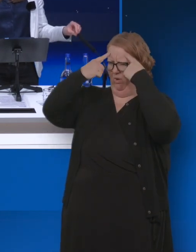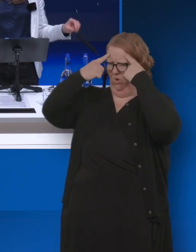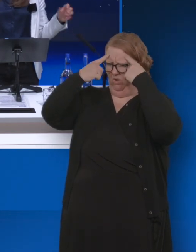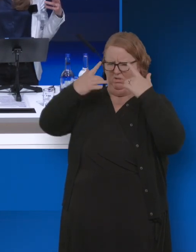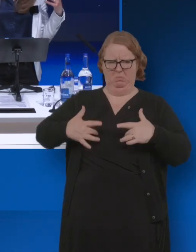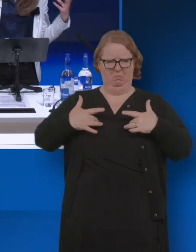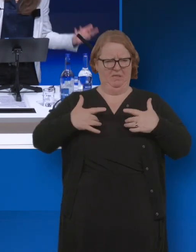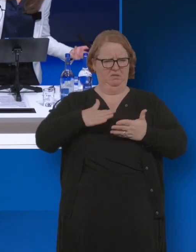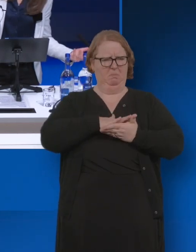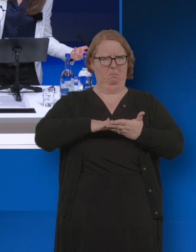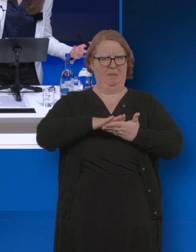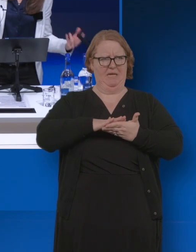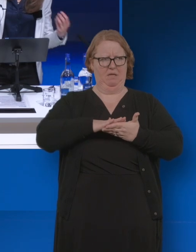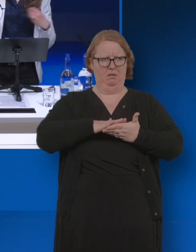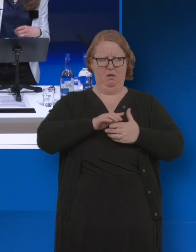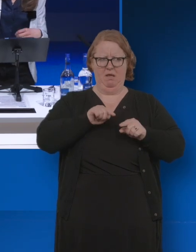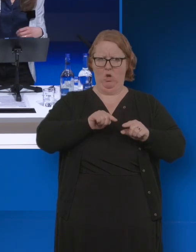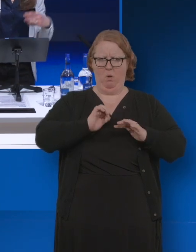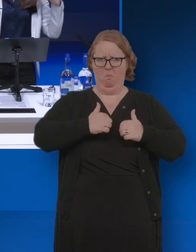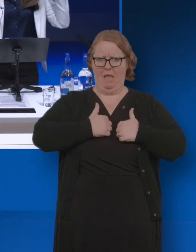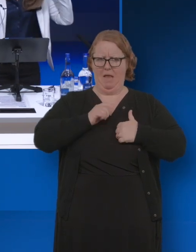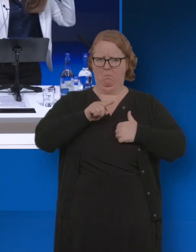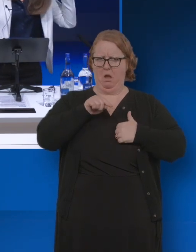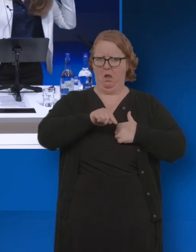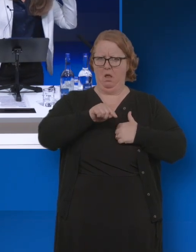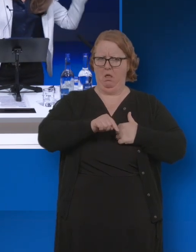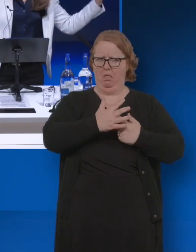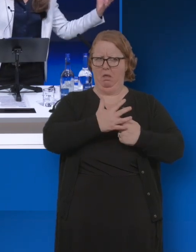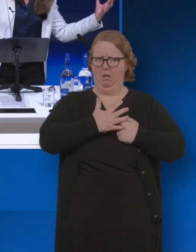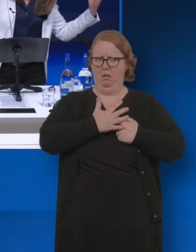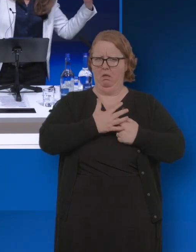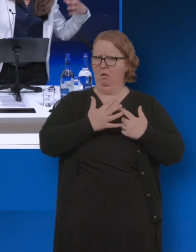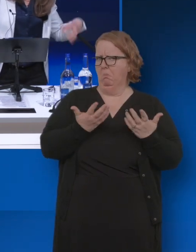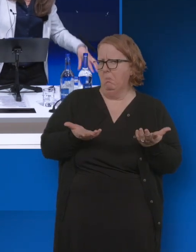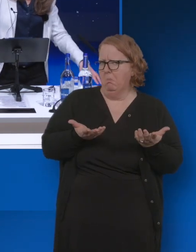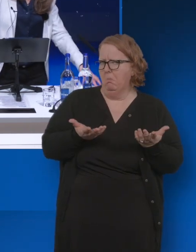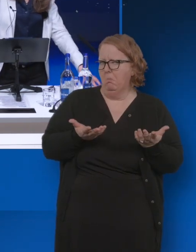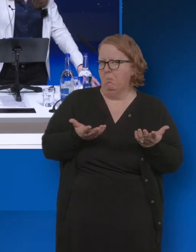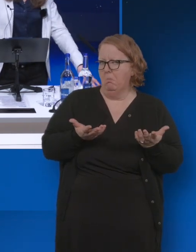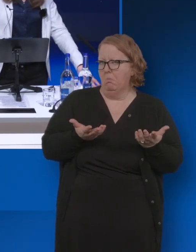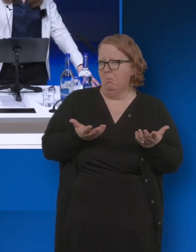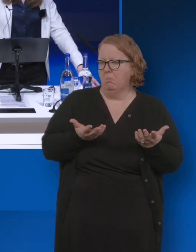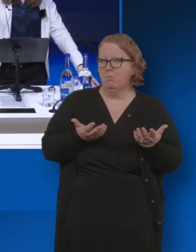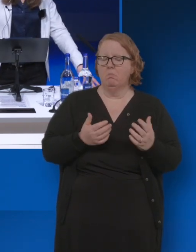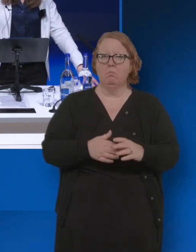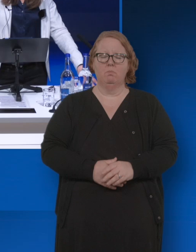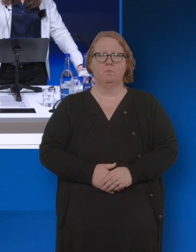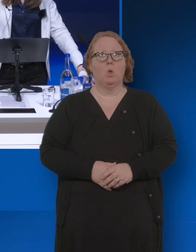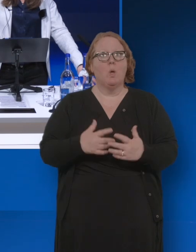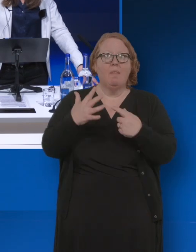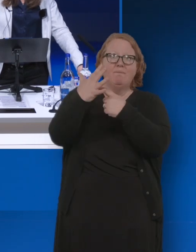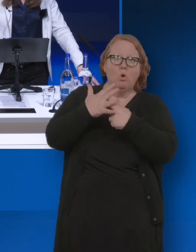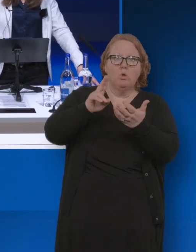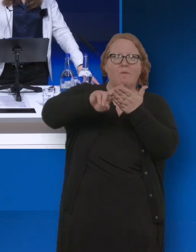and opinions even mean if they're not ours, if they're actually the forces of nature, albeit on a